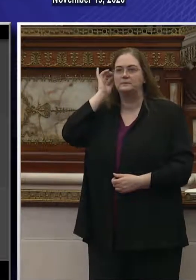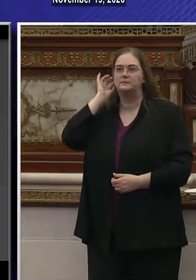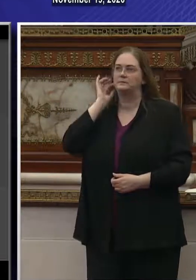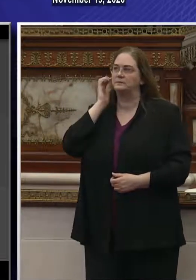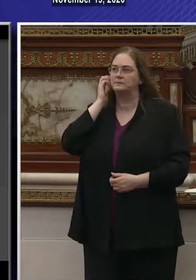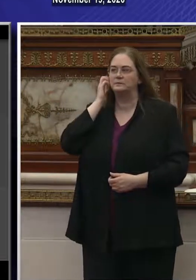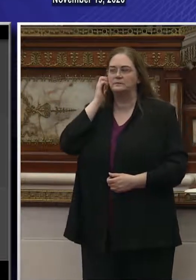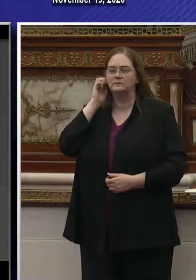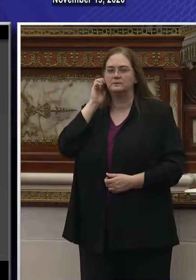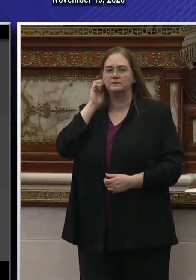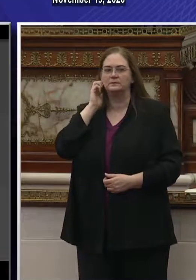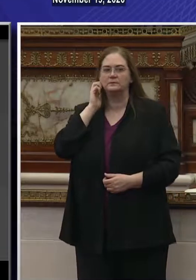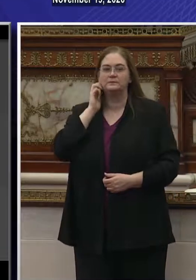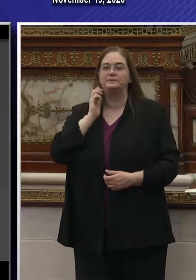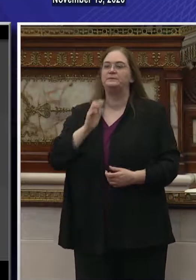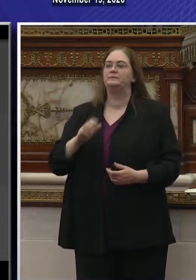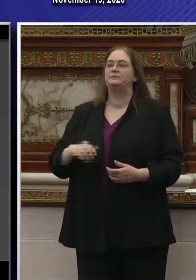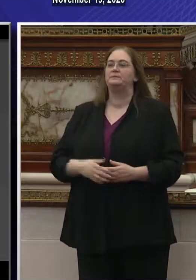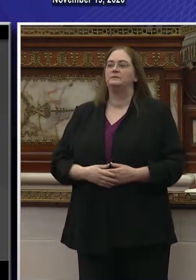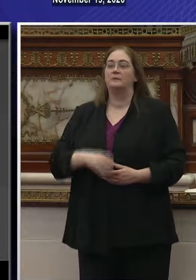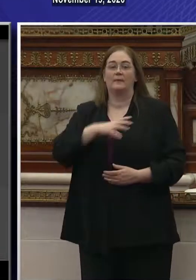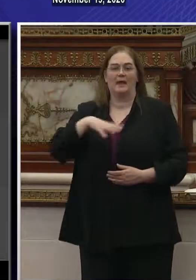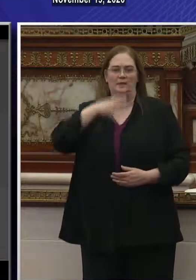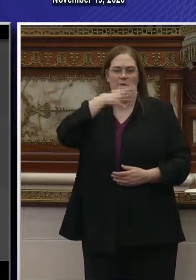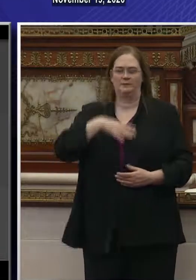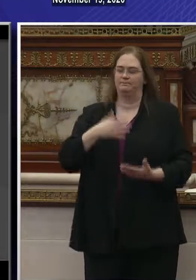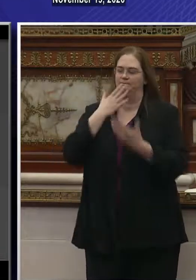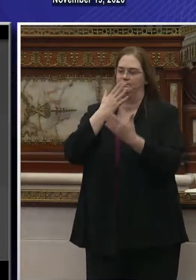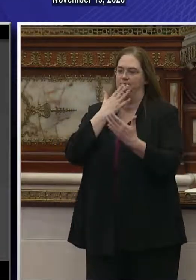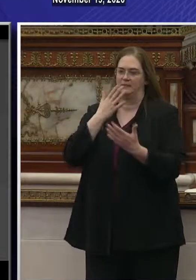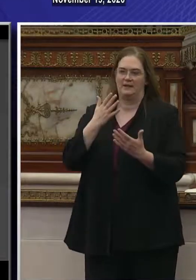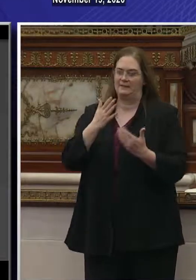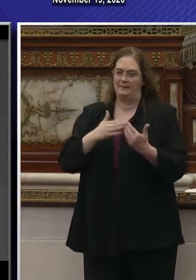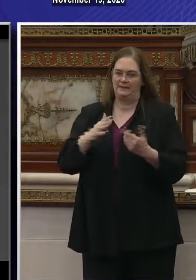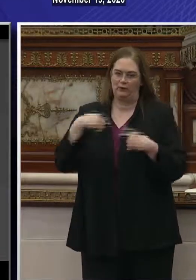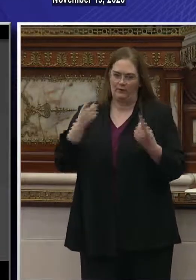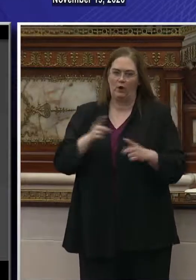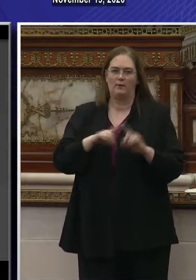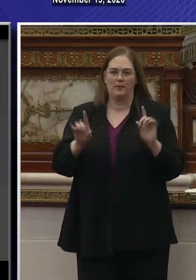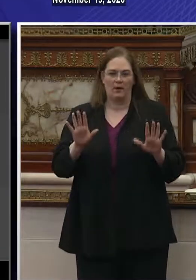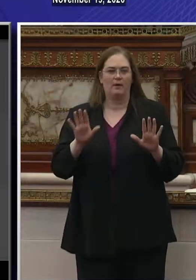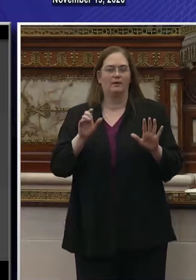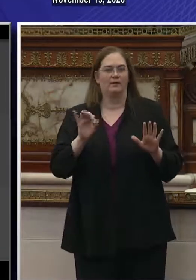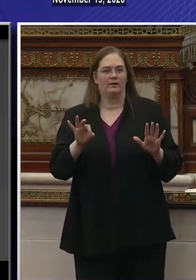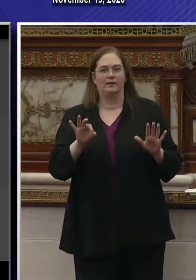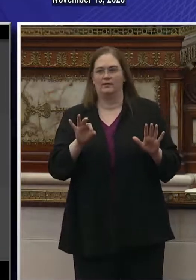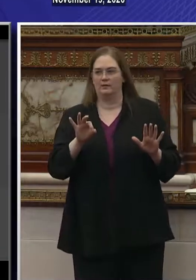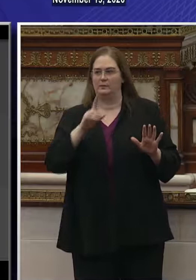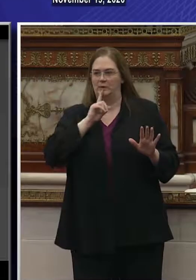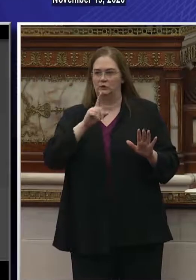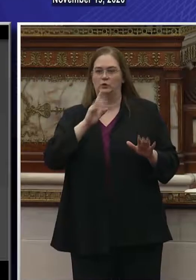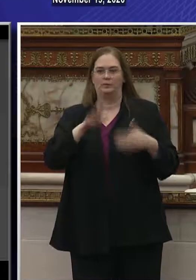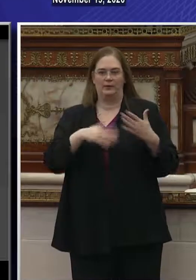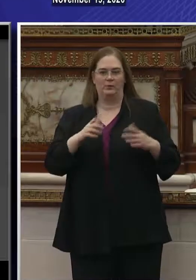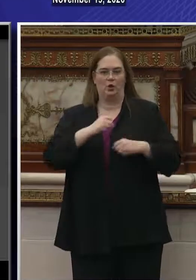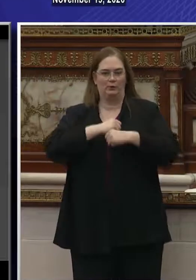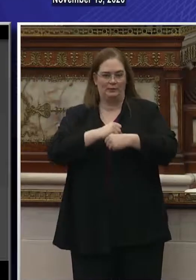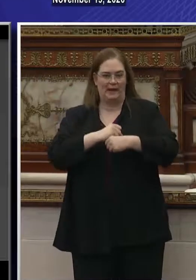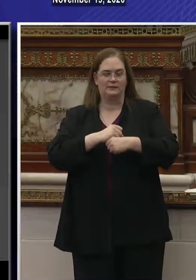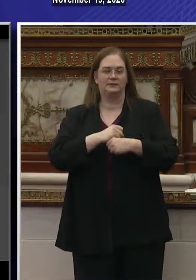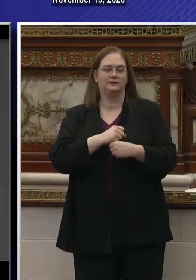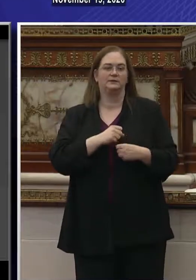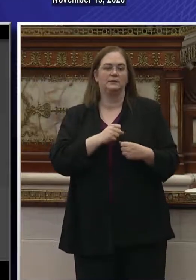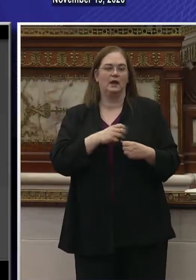Well, thank you. And we expect, listen, it hasn't been easy thus far, but if we're on our way to making sure that people are protected